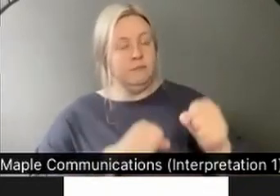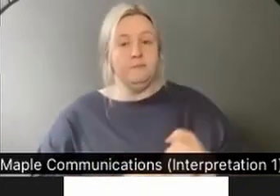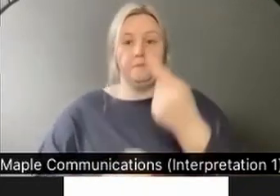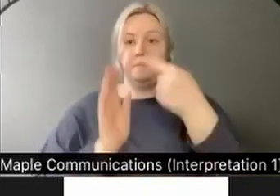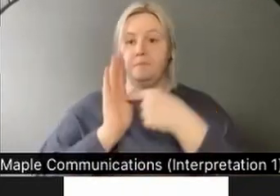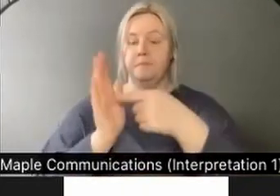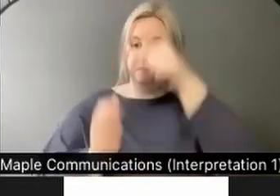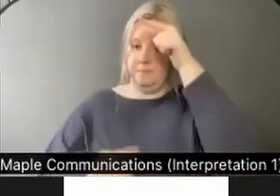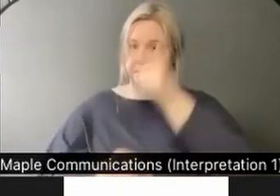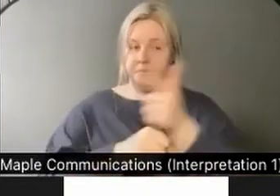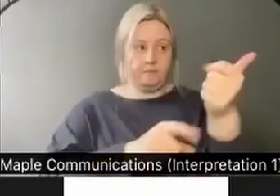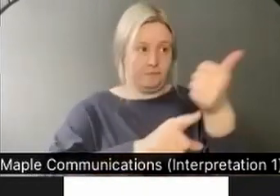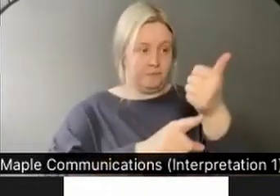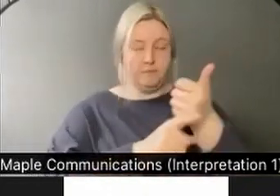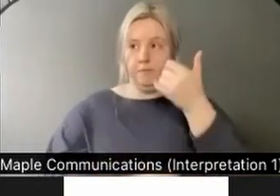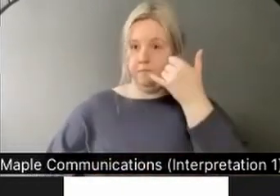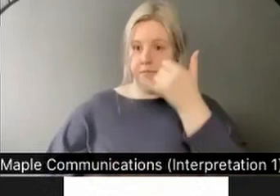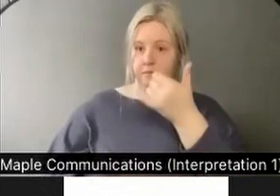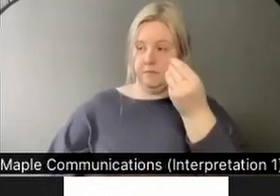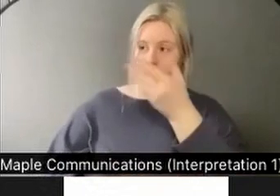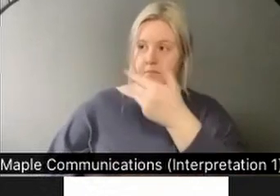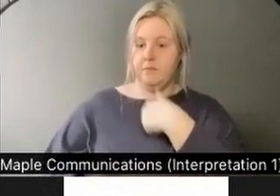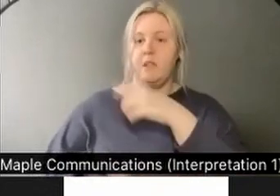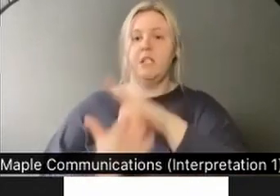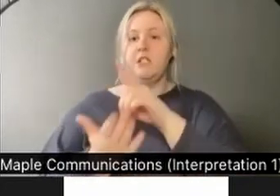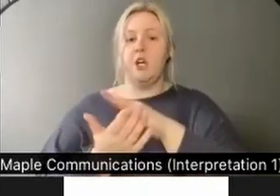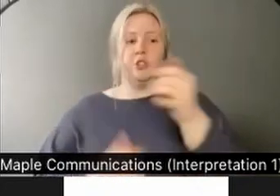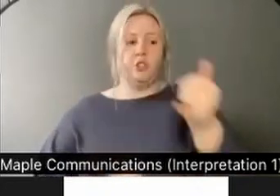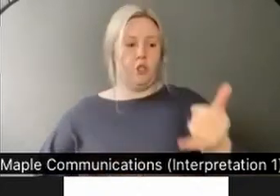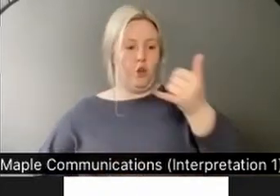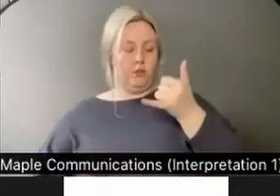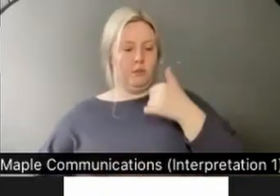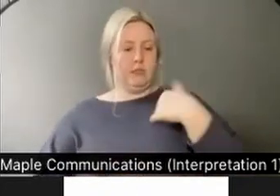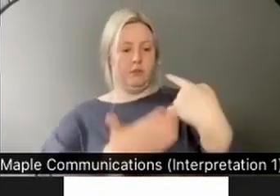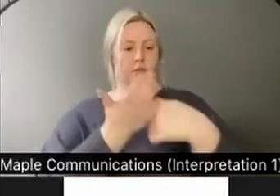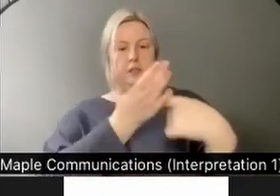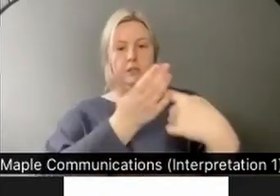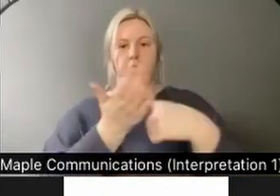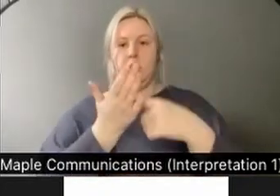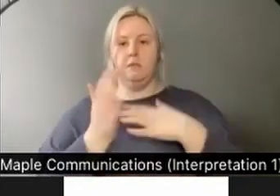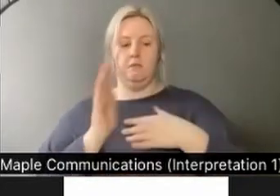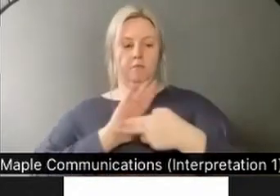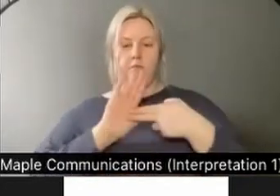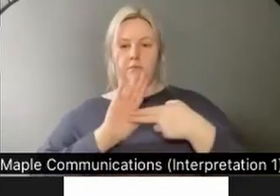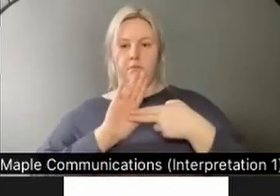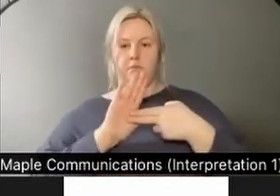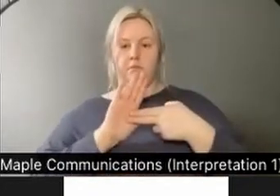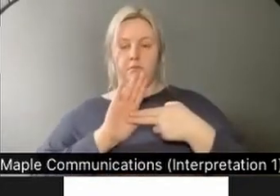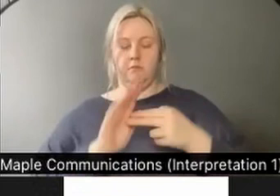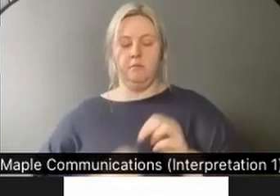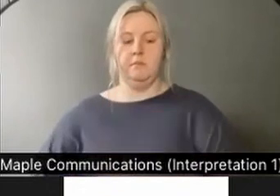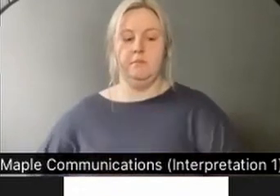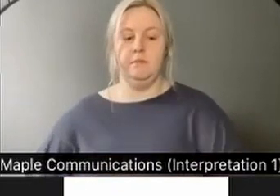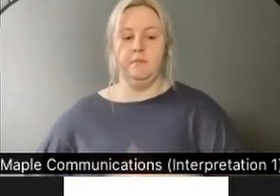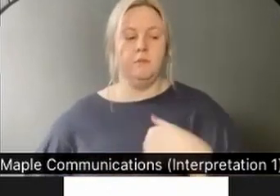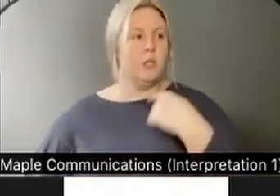he'd just received a phone call from my doctor to discuss my diagnosis. With some consternation, I told my brother